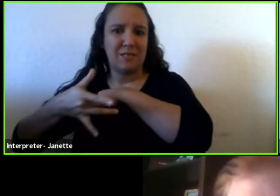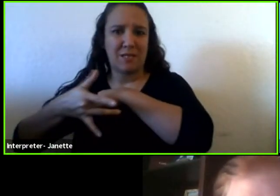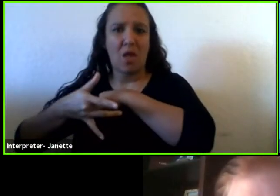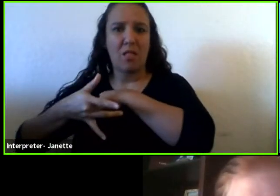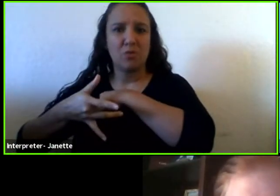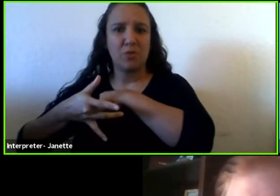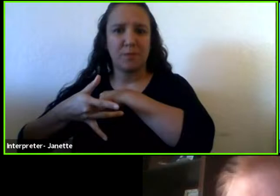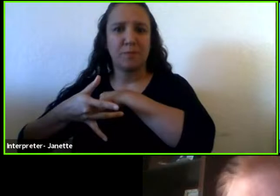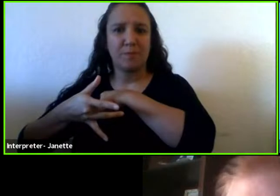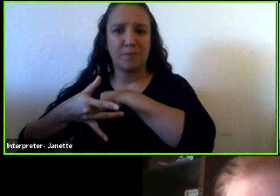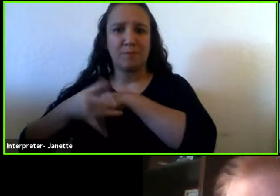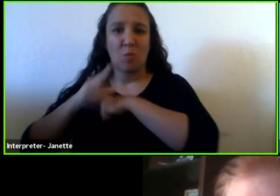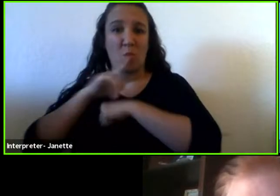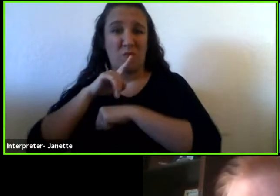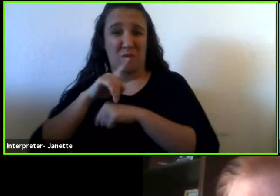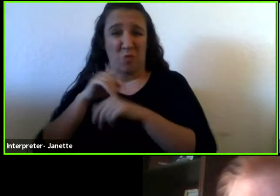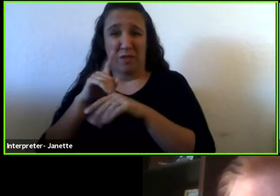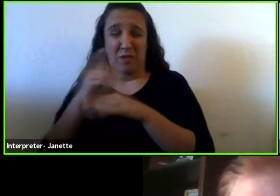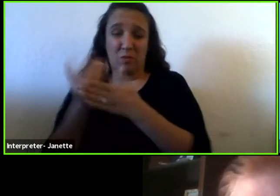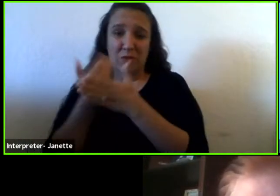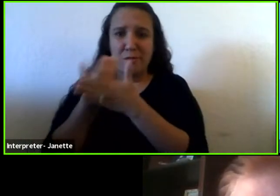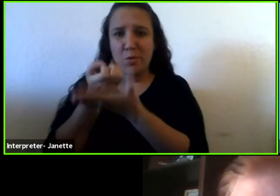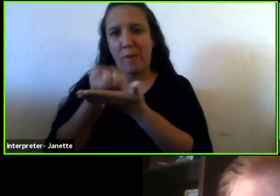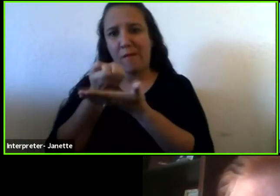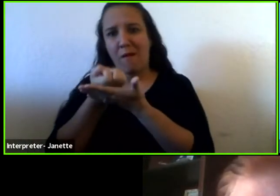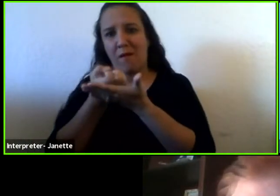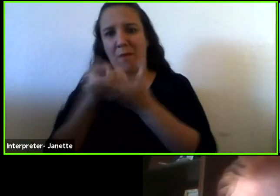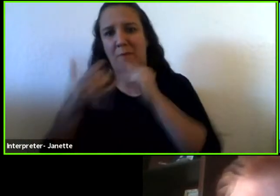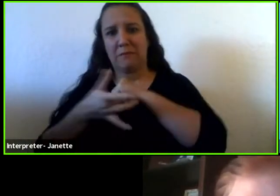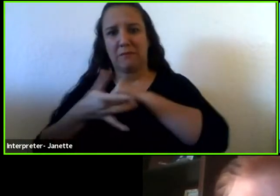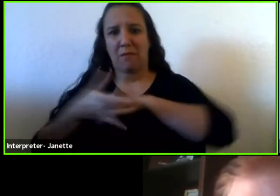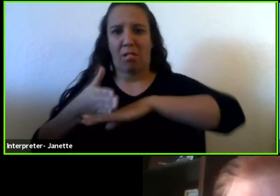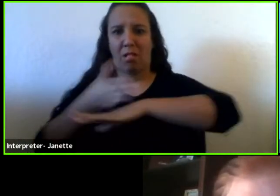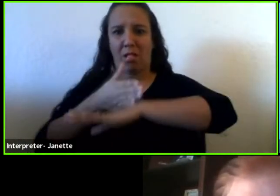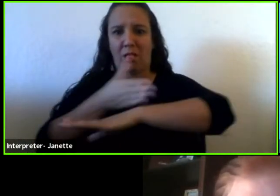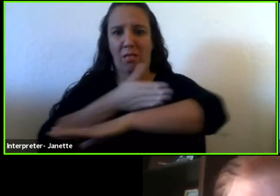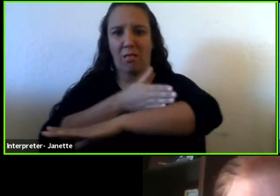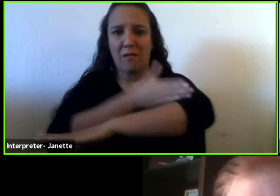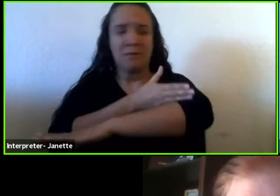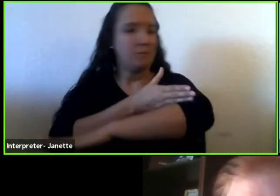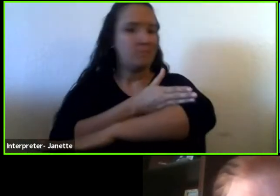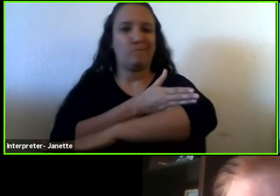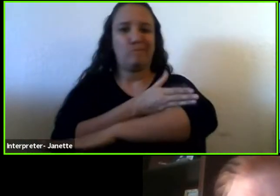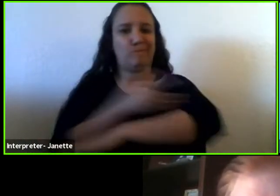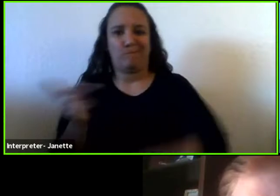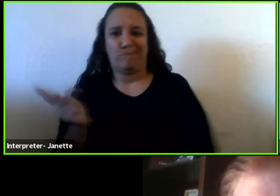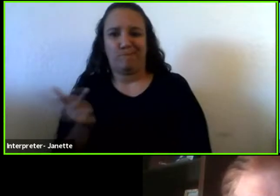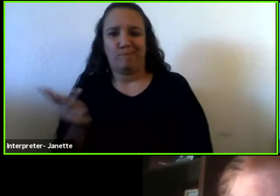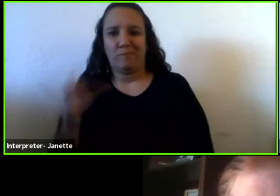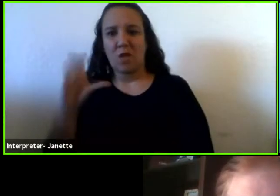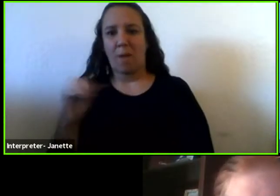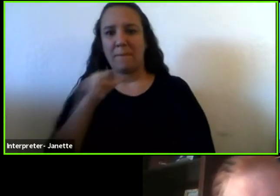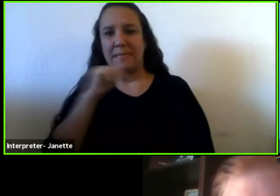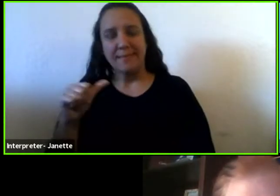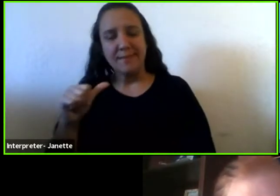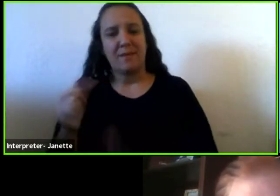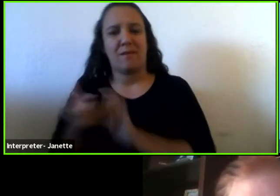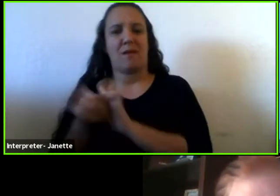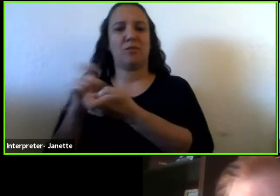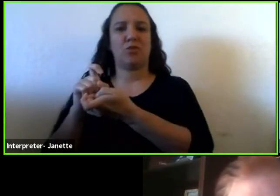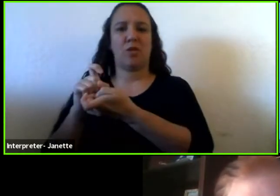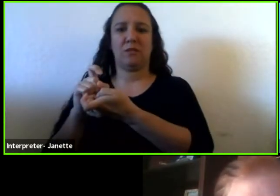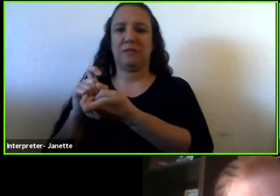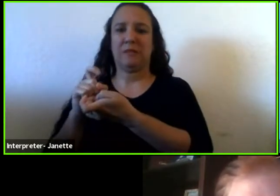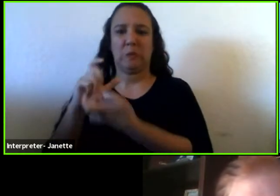the shift of the new economy, and they missed their windows. And I think you'll see, in